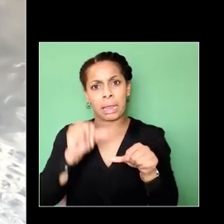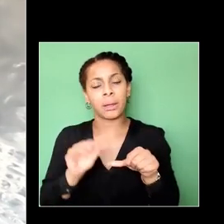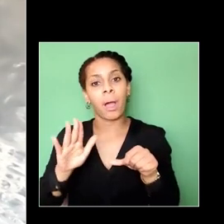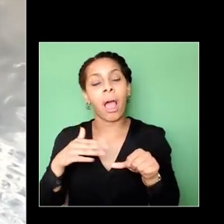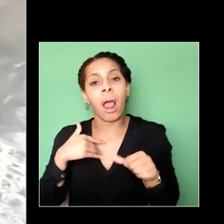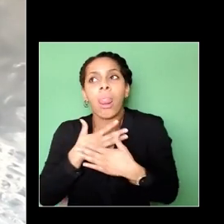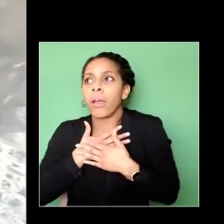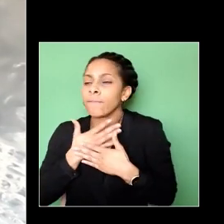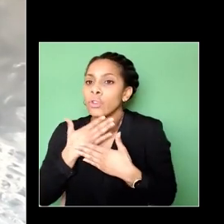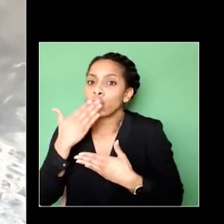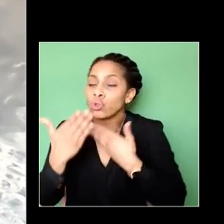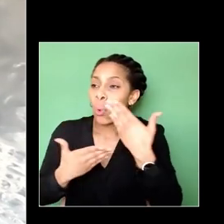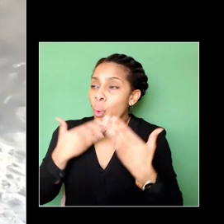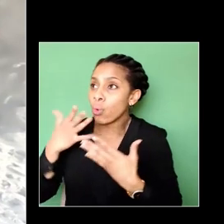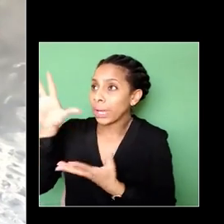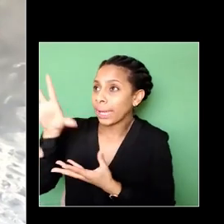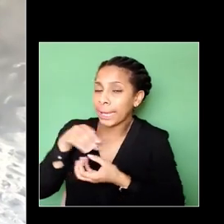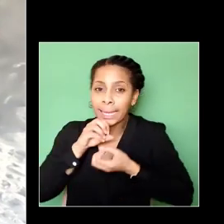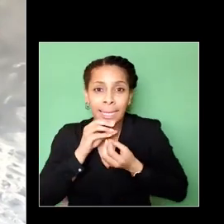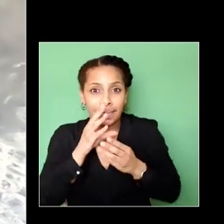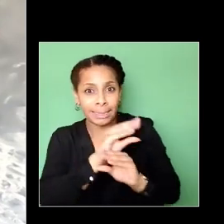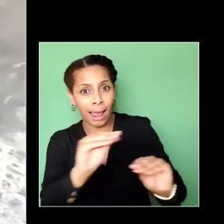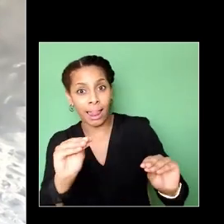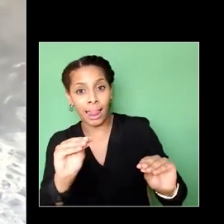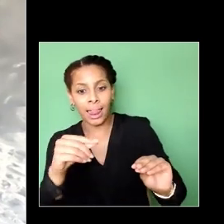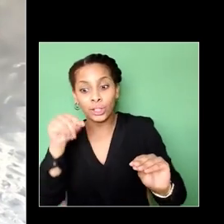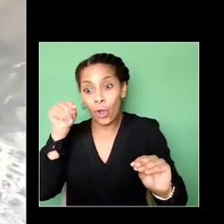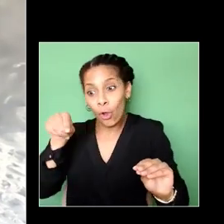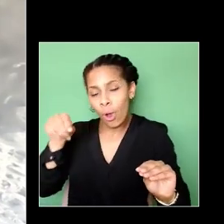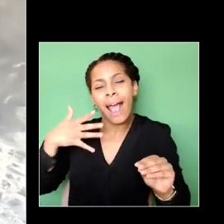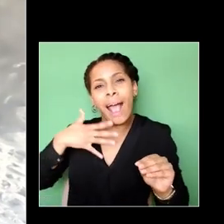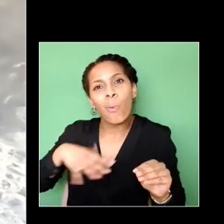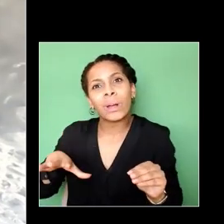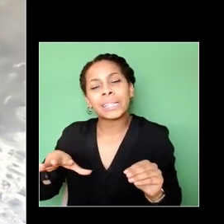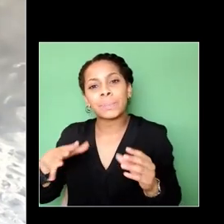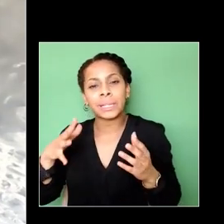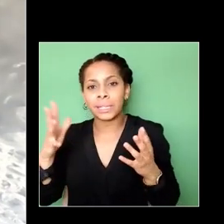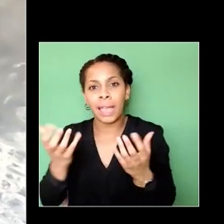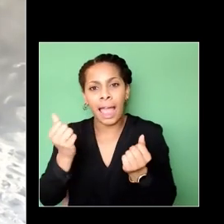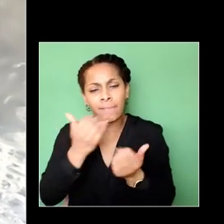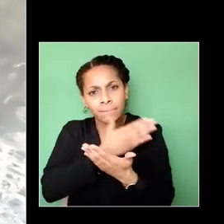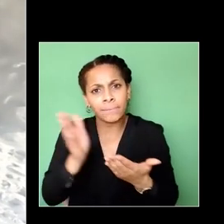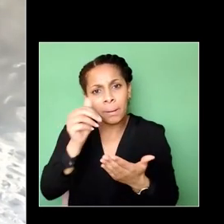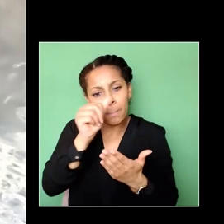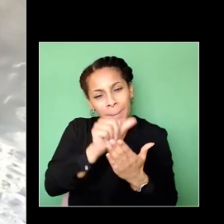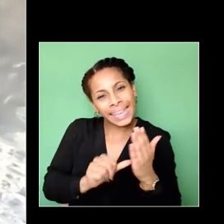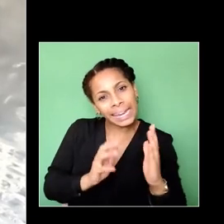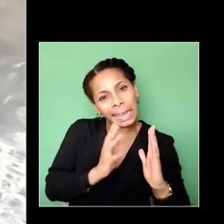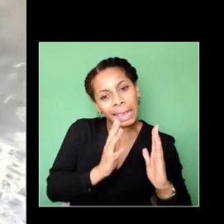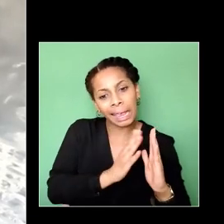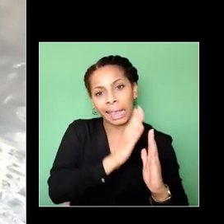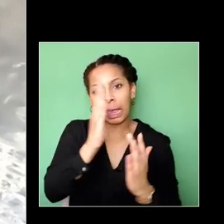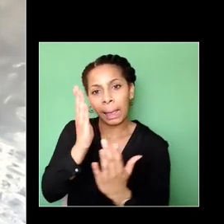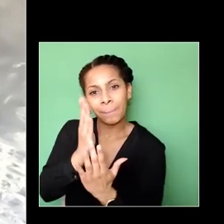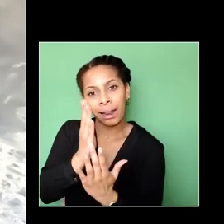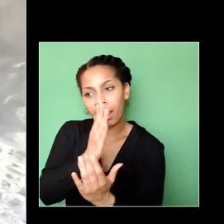for me, storytelling, I want there to be a type of beginning, a type of middle, and a type of ending.